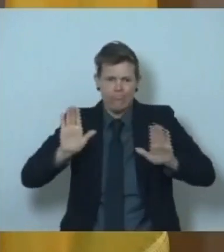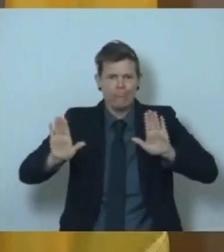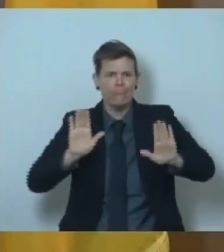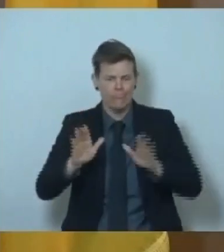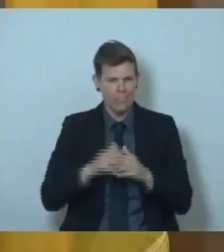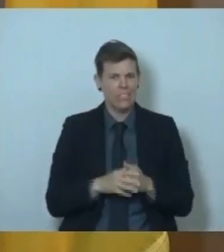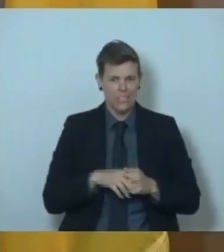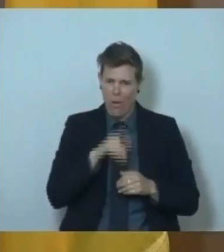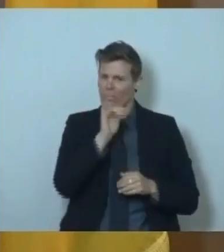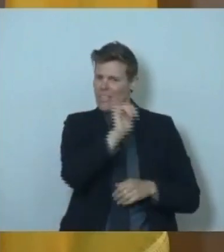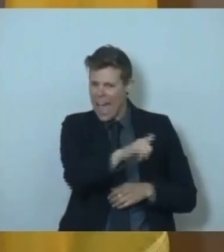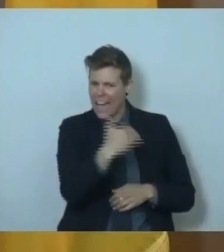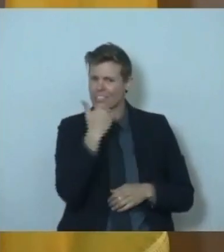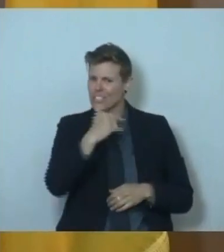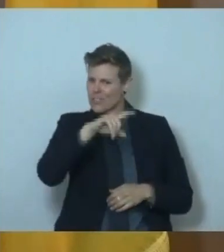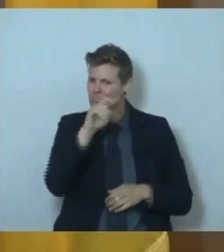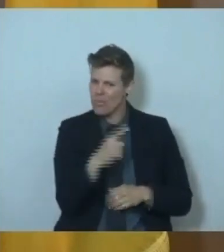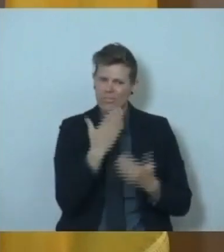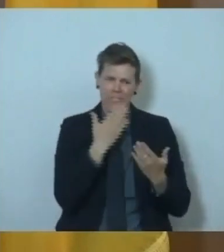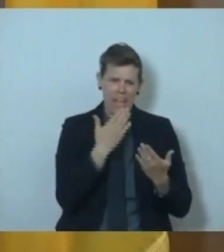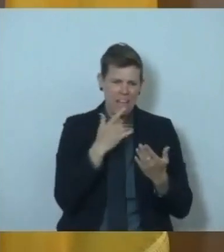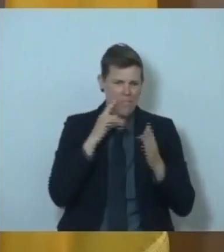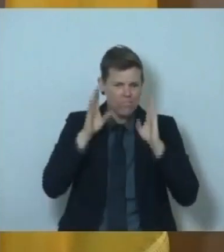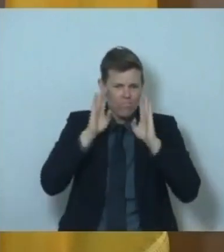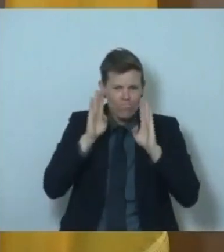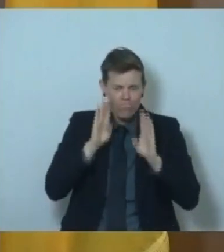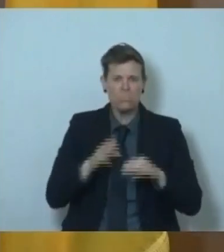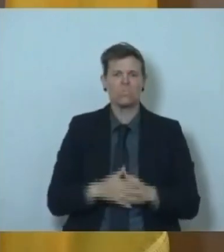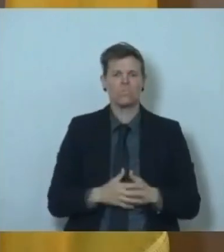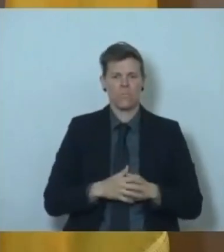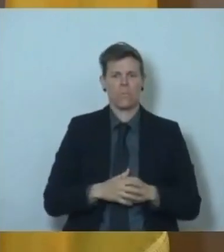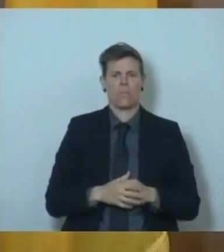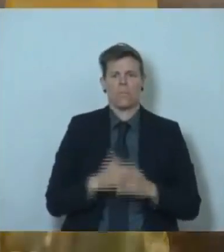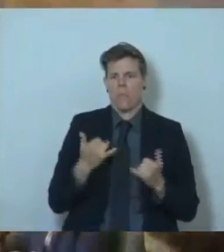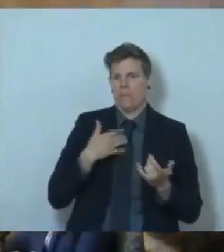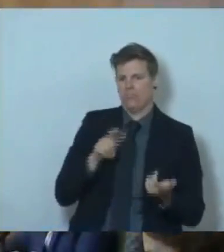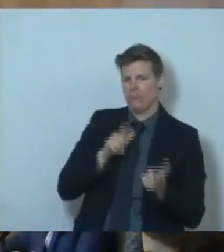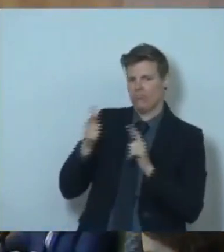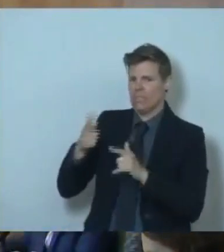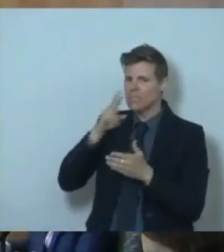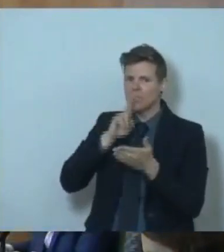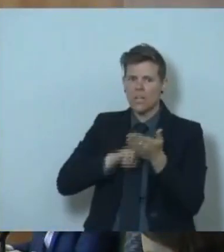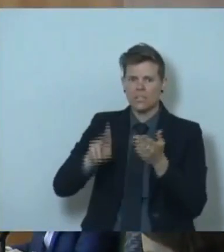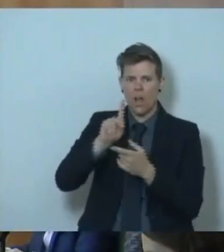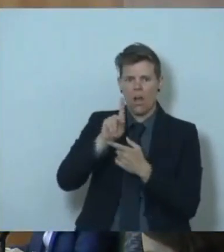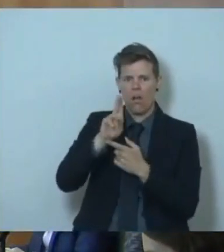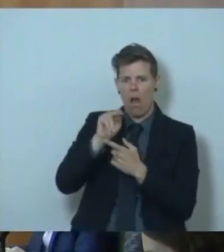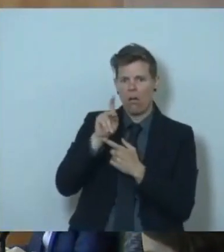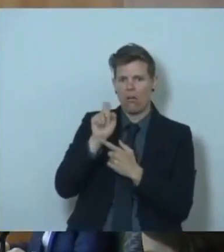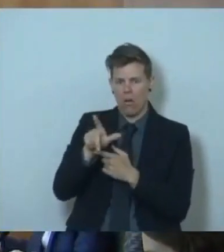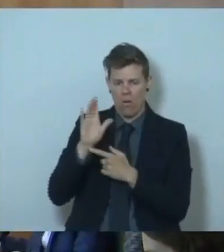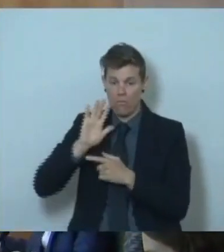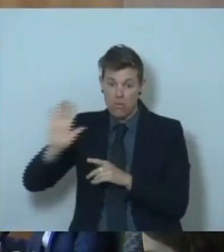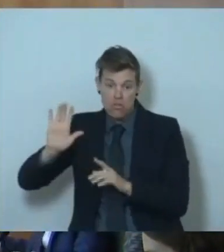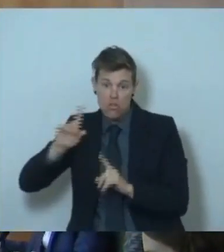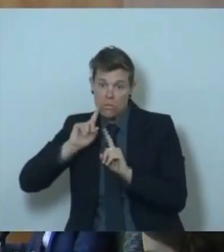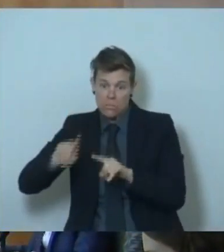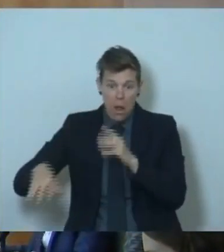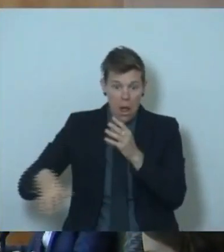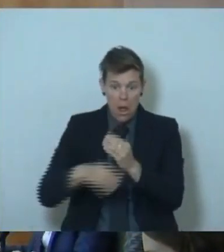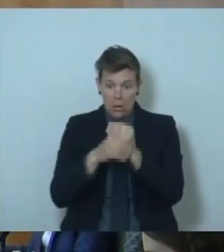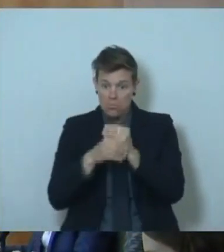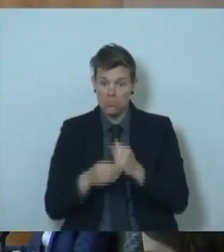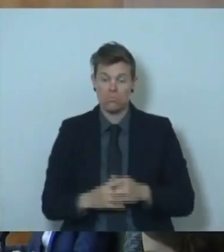you for paying attention. Me too. Secretary Kunkel, I'll let you talk about the stuff that you're doing directly. Thank you, Governor. And I'll ask you.